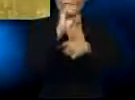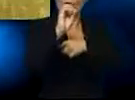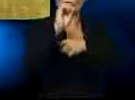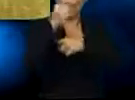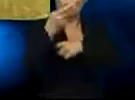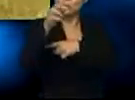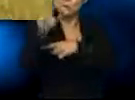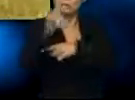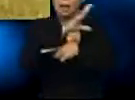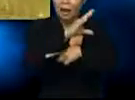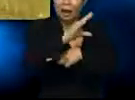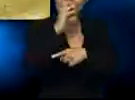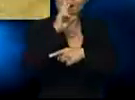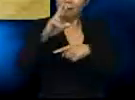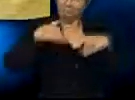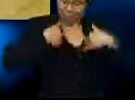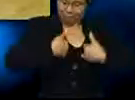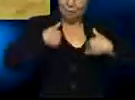animals.